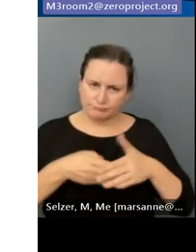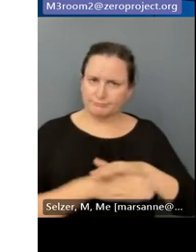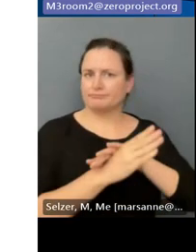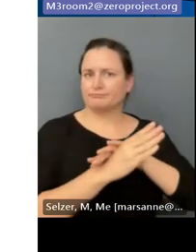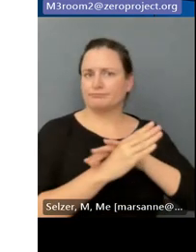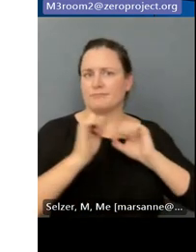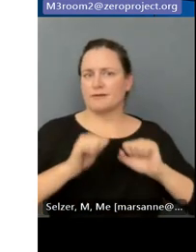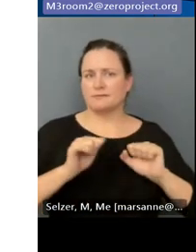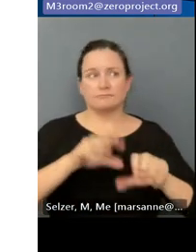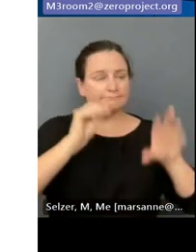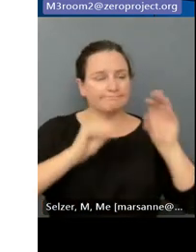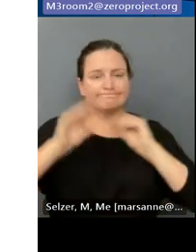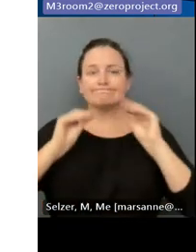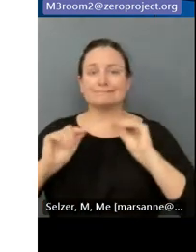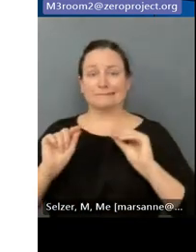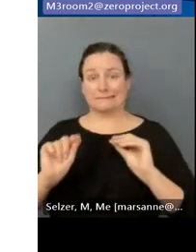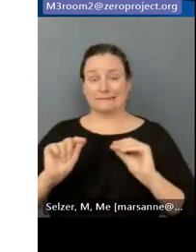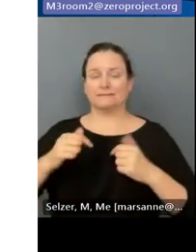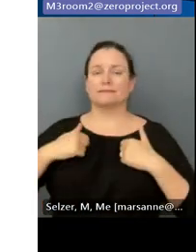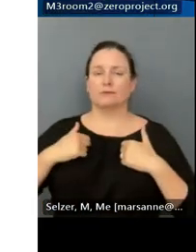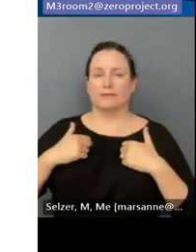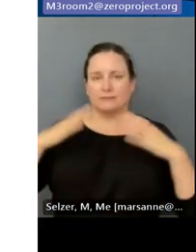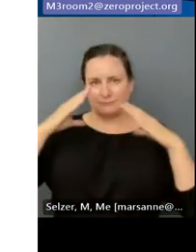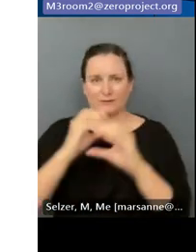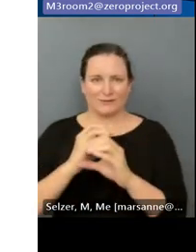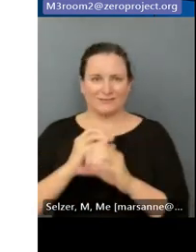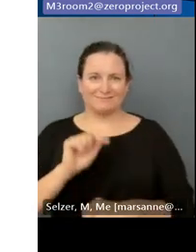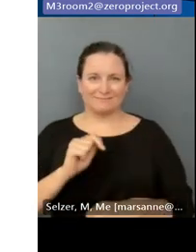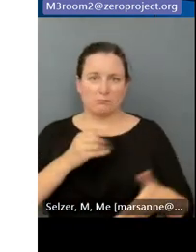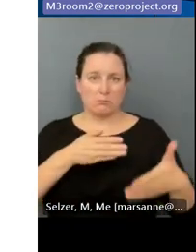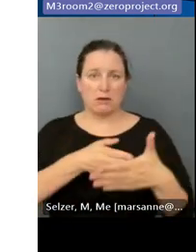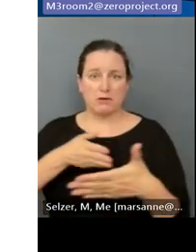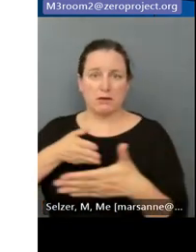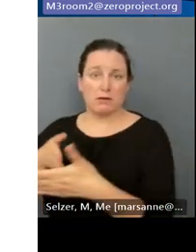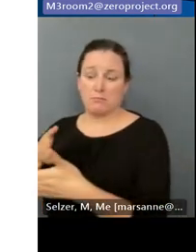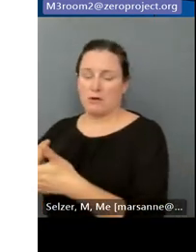the core of our process, because I